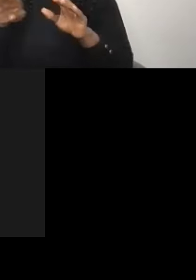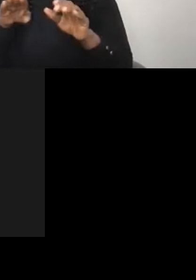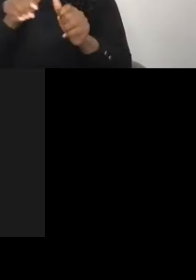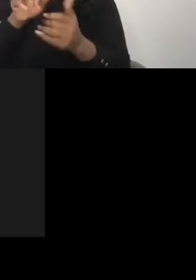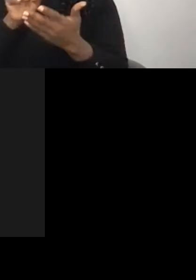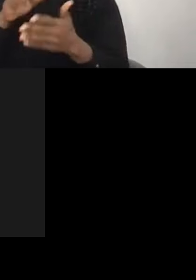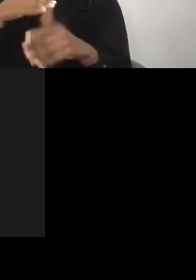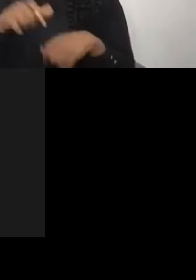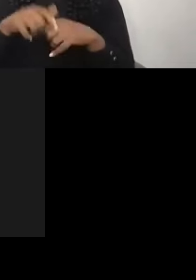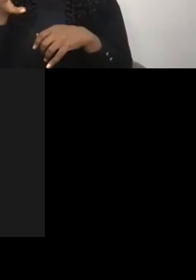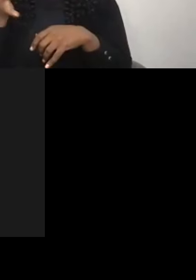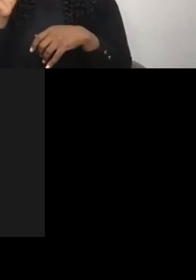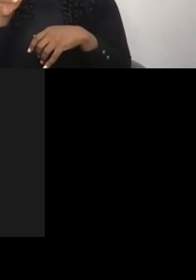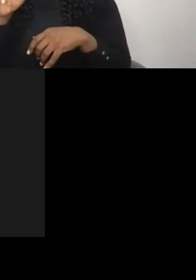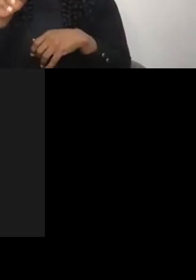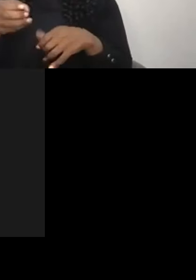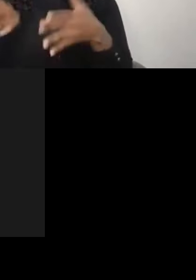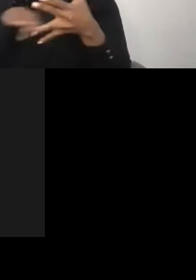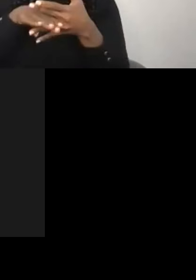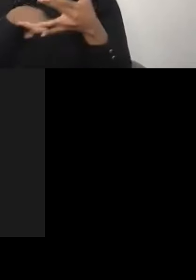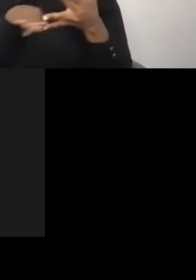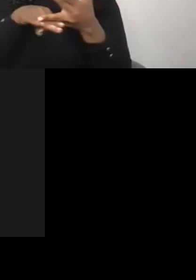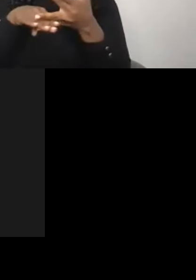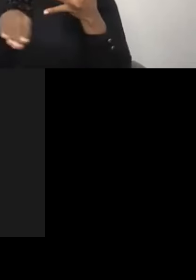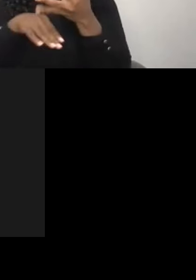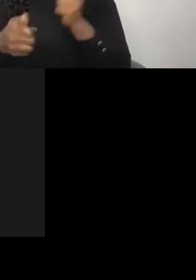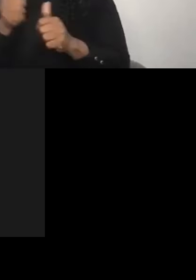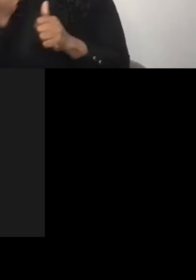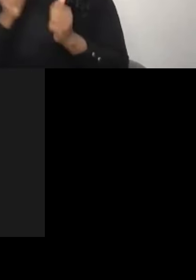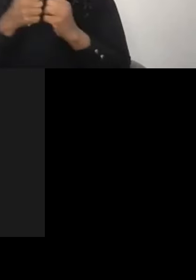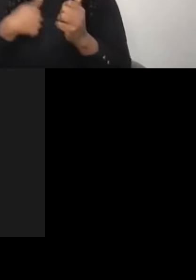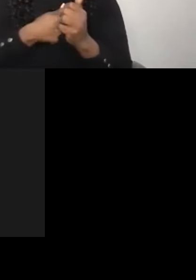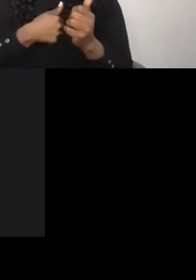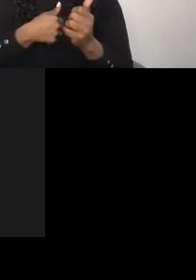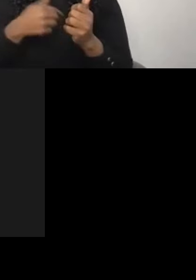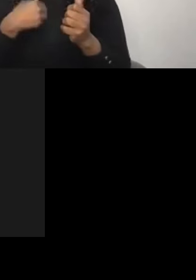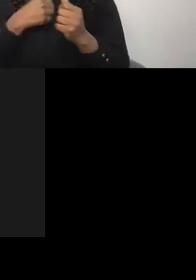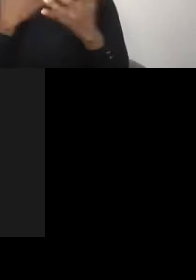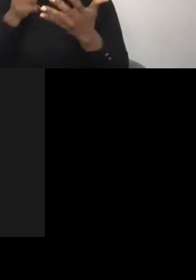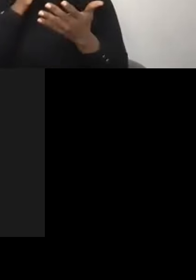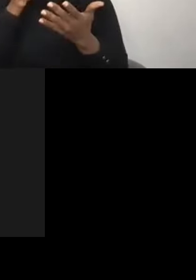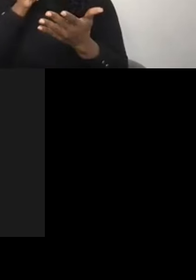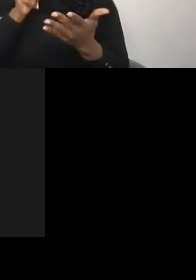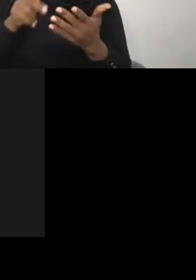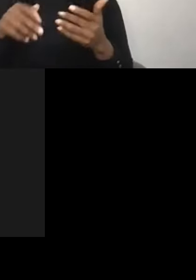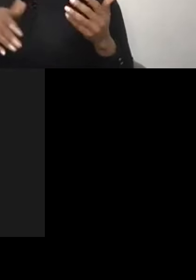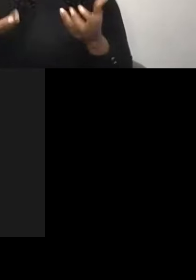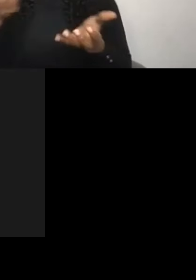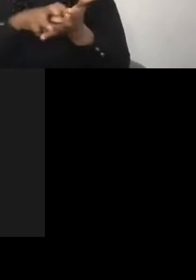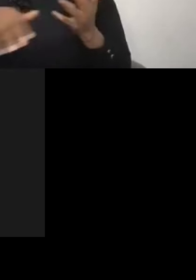where we'll do stickers and take breaks and most of them eat with us and have lots of snacks and get up and move